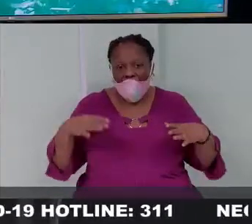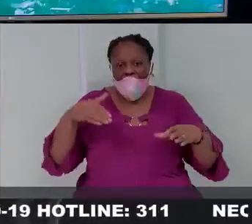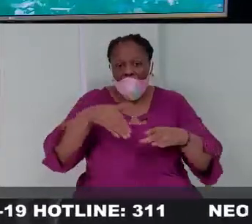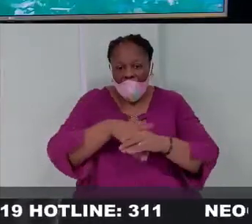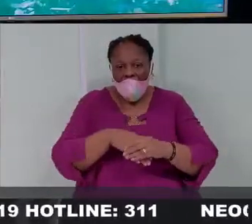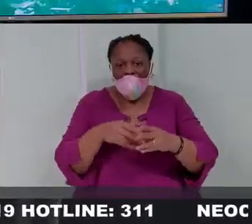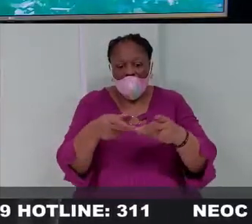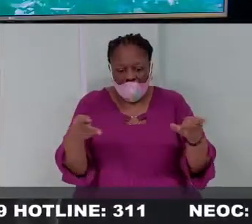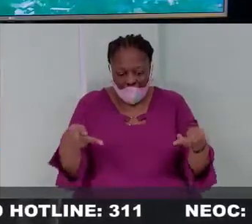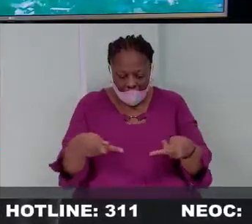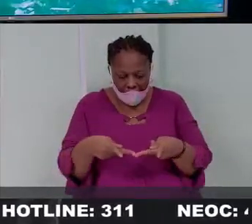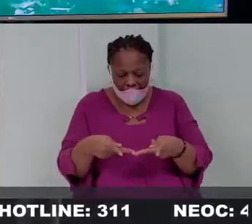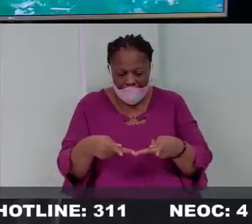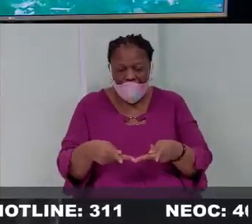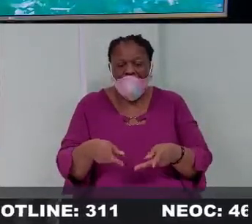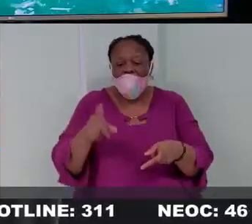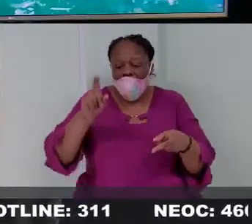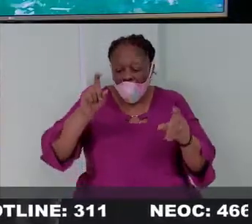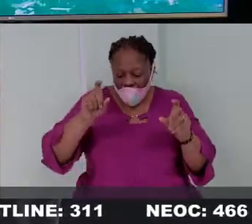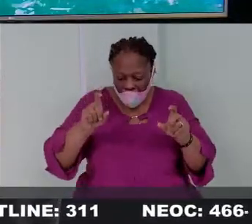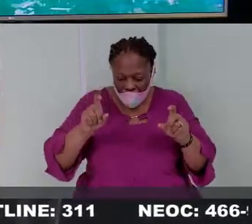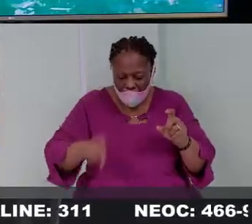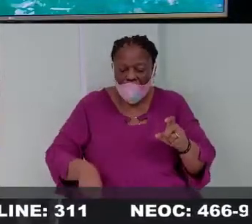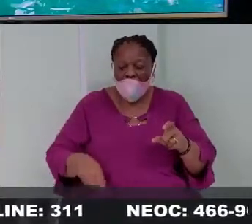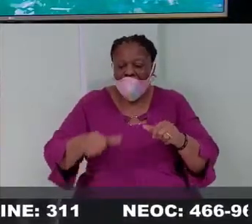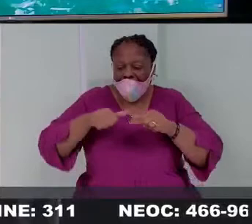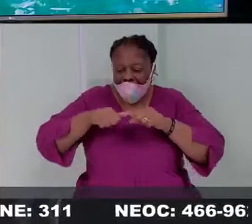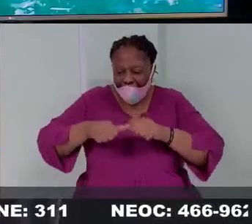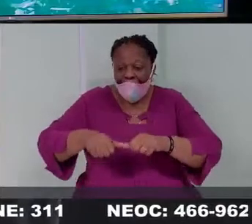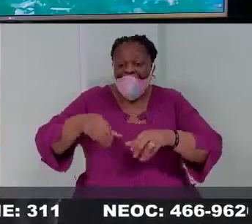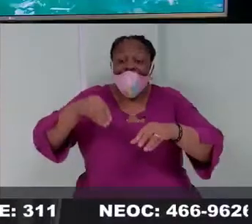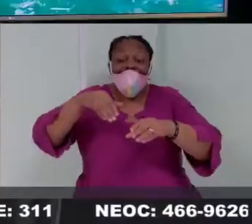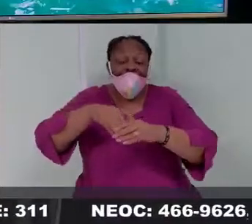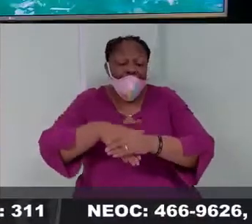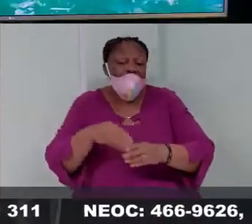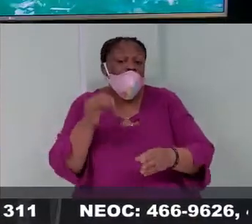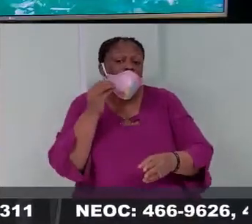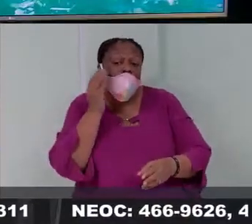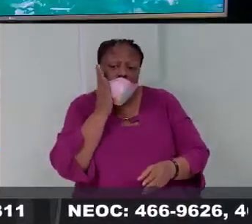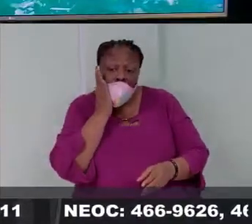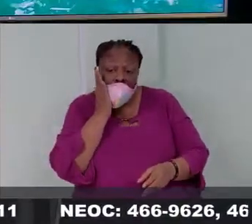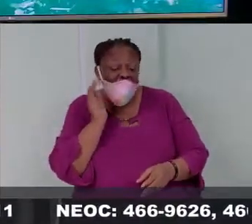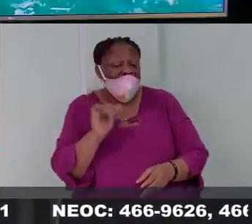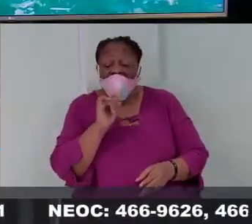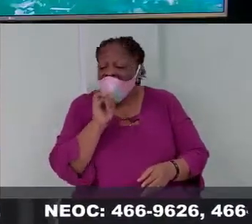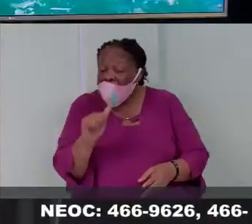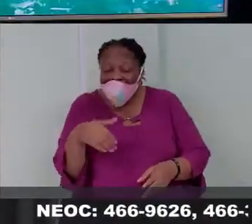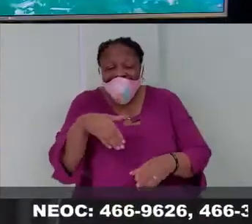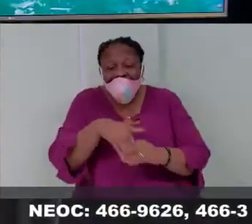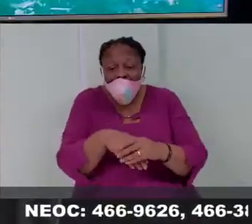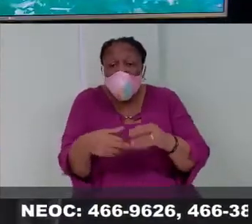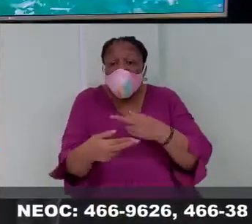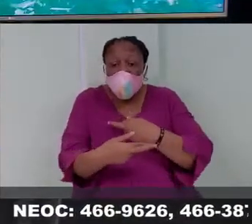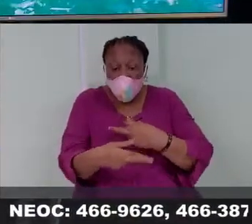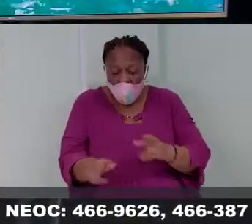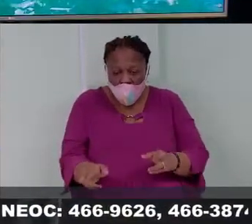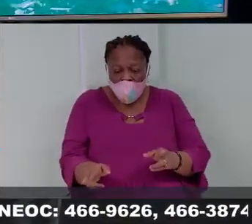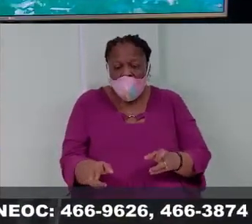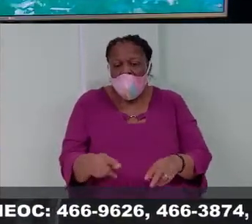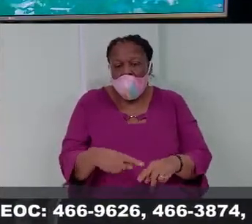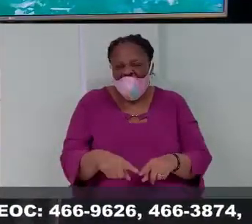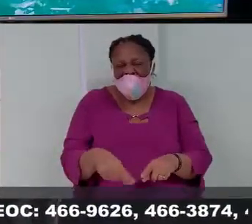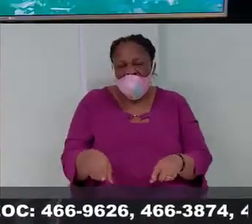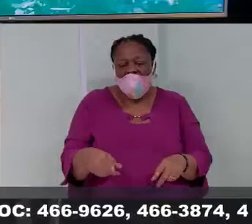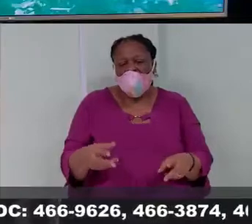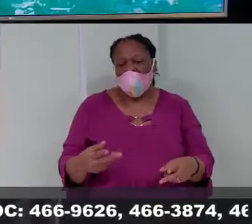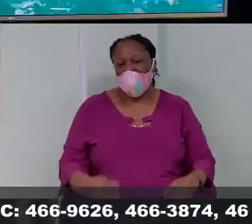However, you're confined to the hotel property, cannot leave the property. And so that's the demarcation, and